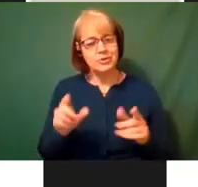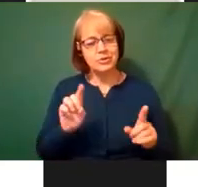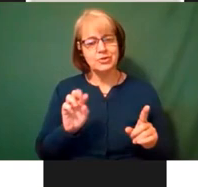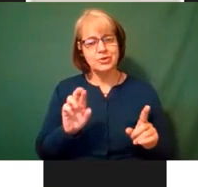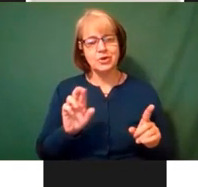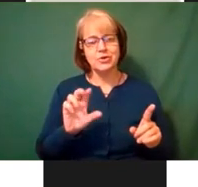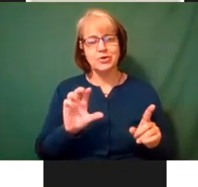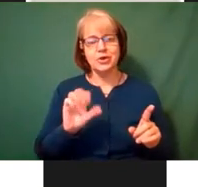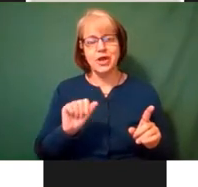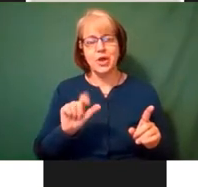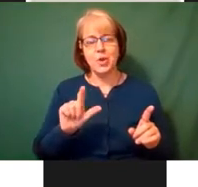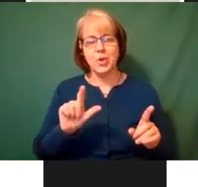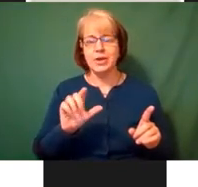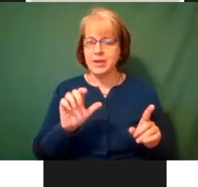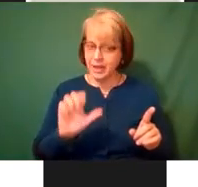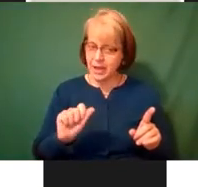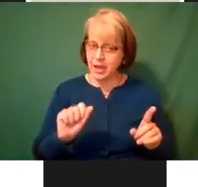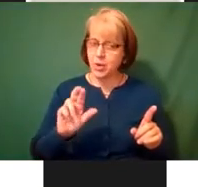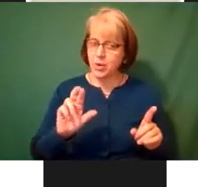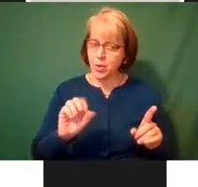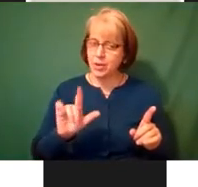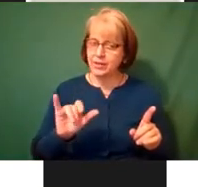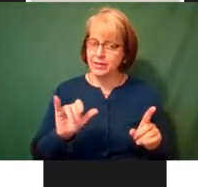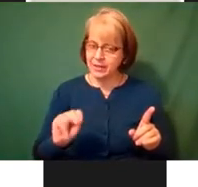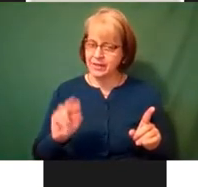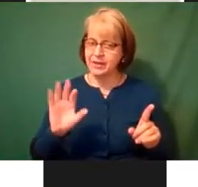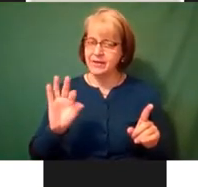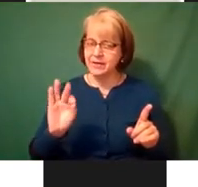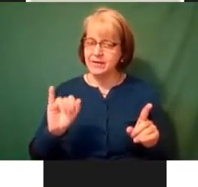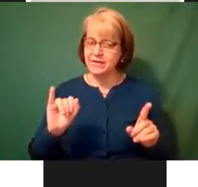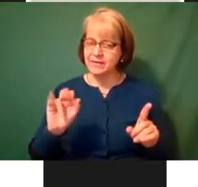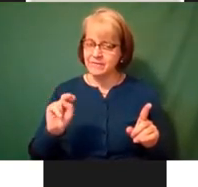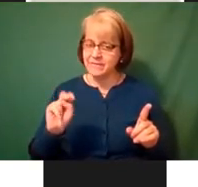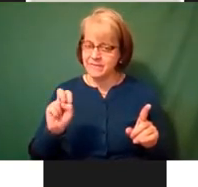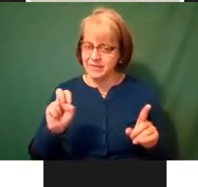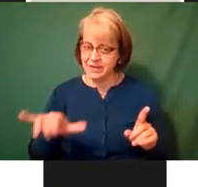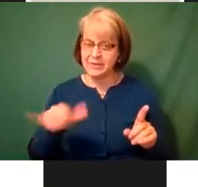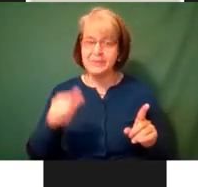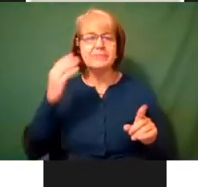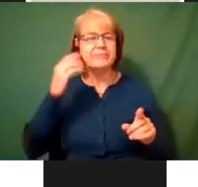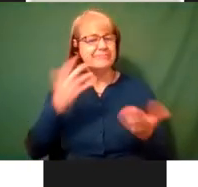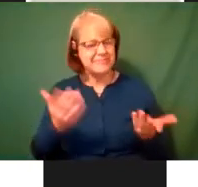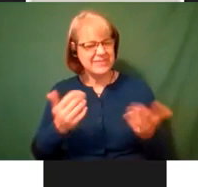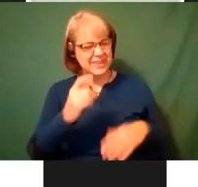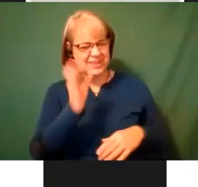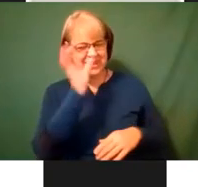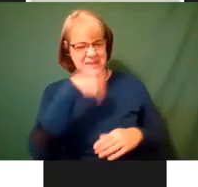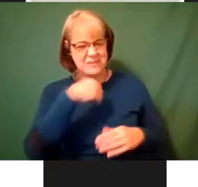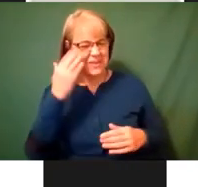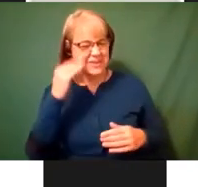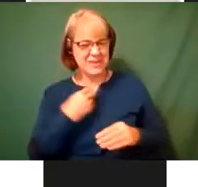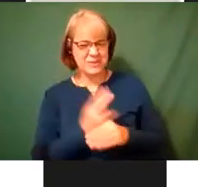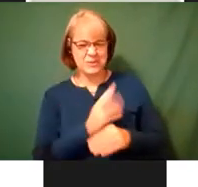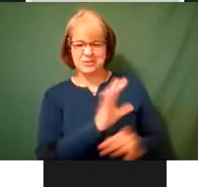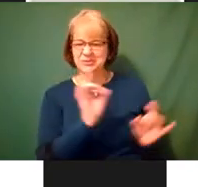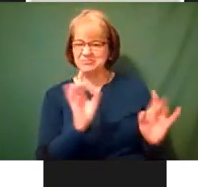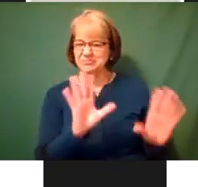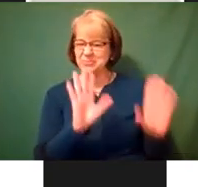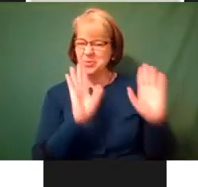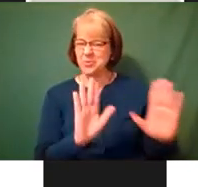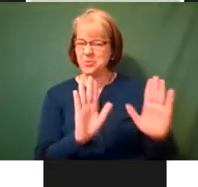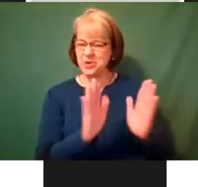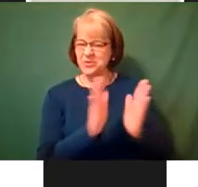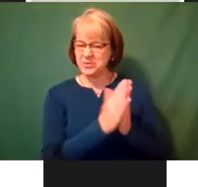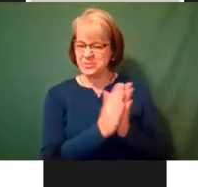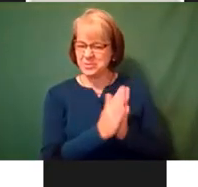Finney. And it's funny because I've used several chapters of a remarkable book, Black Faces, White